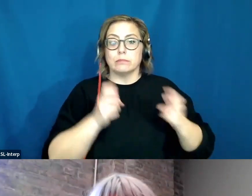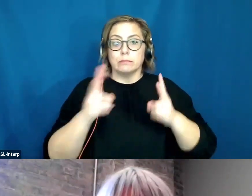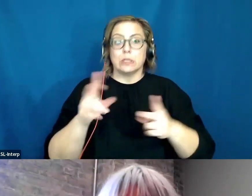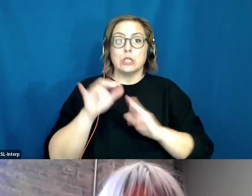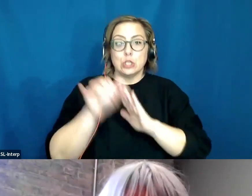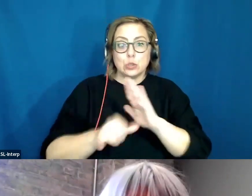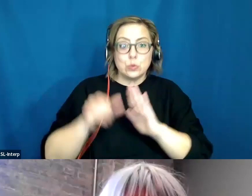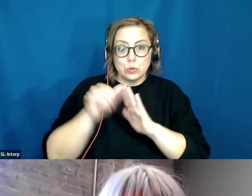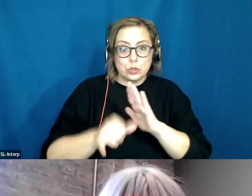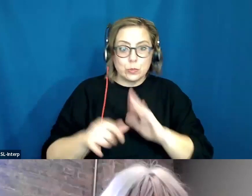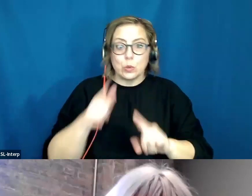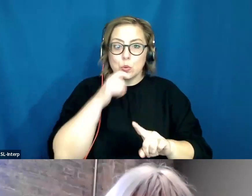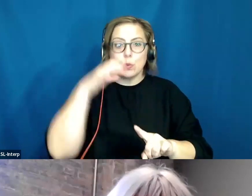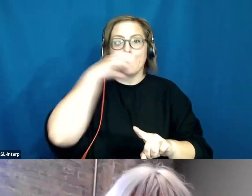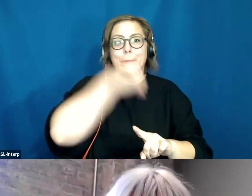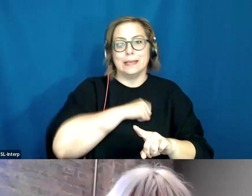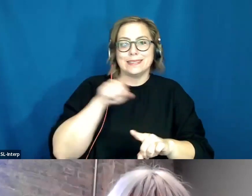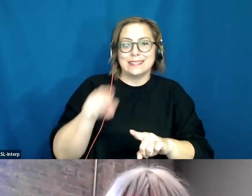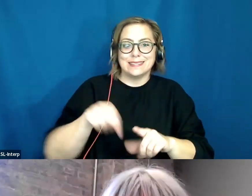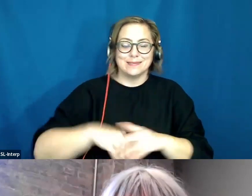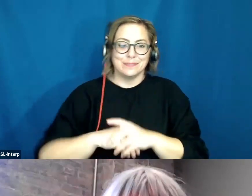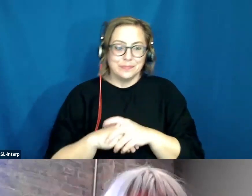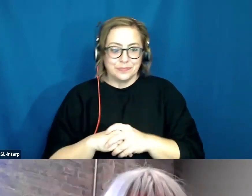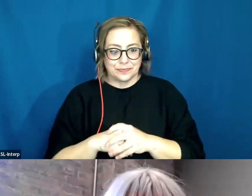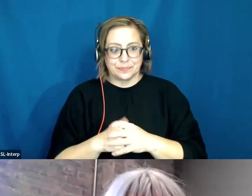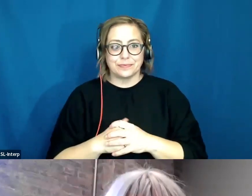for the participants that miss out. Yeah.